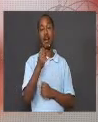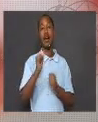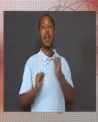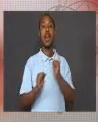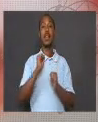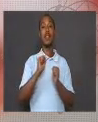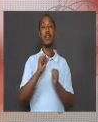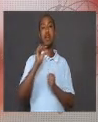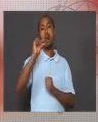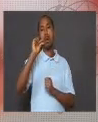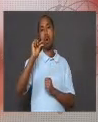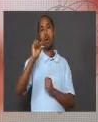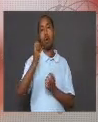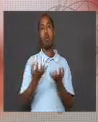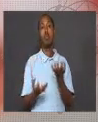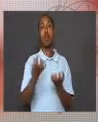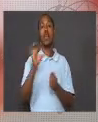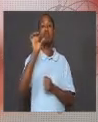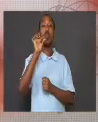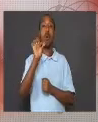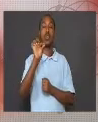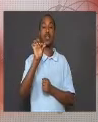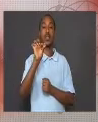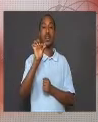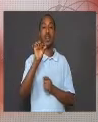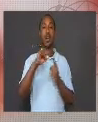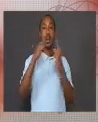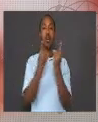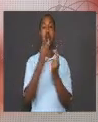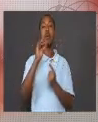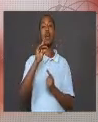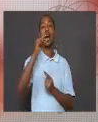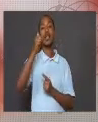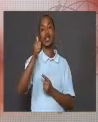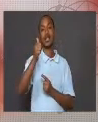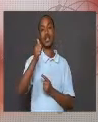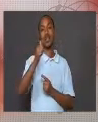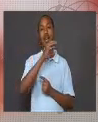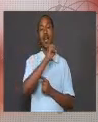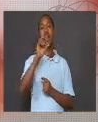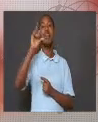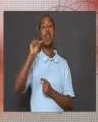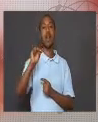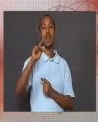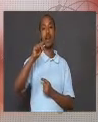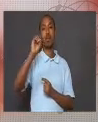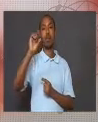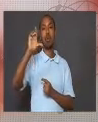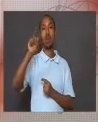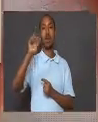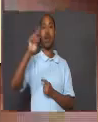relatively low boiling points of noble gases and non-polar molecules.